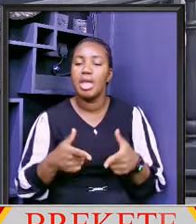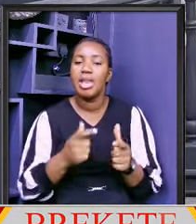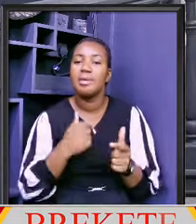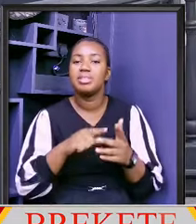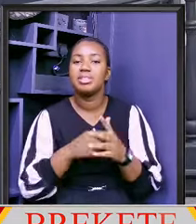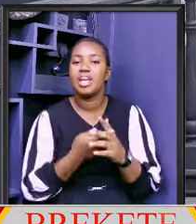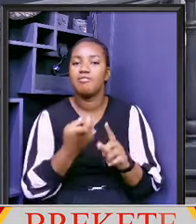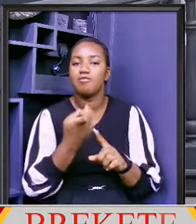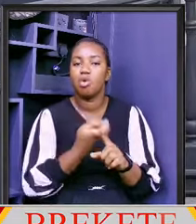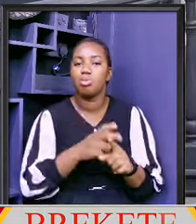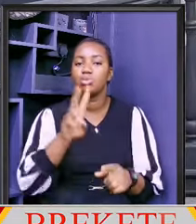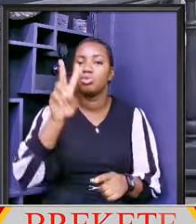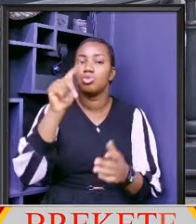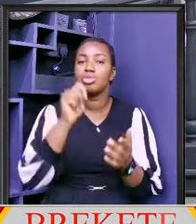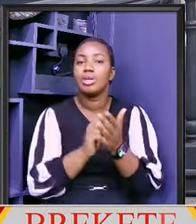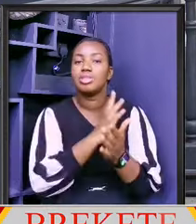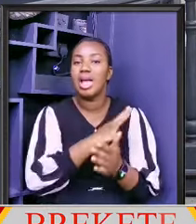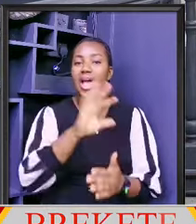from